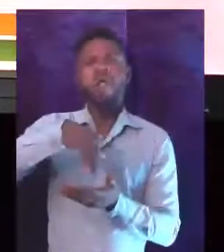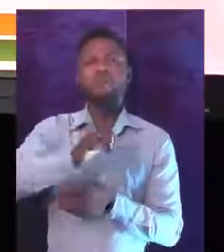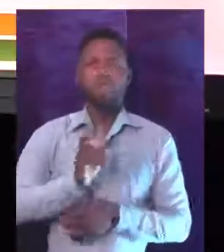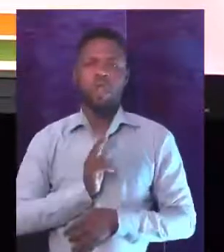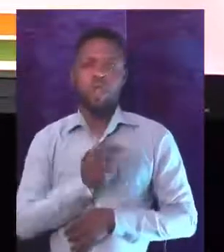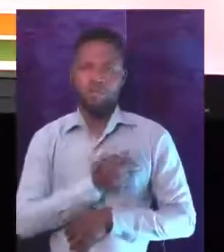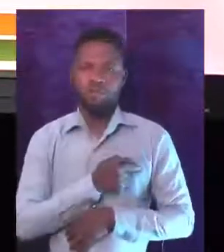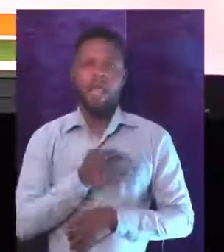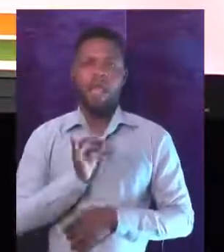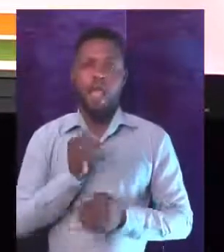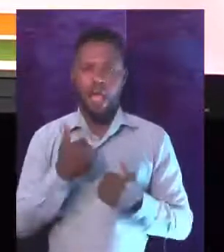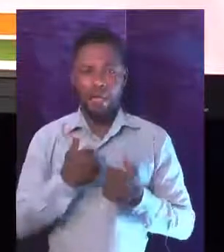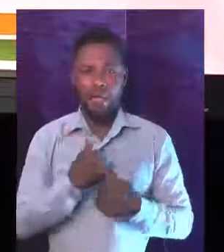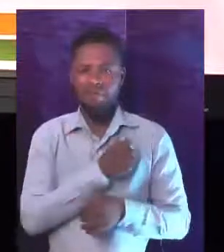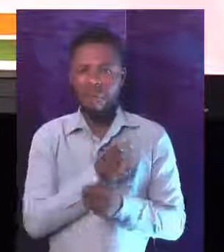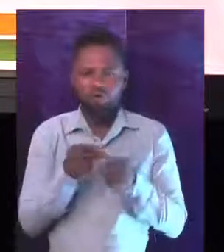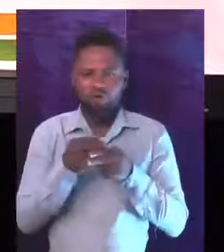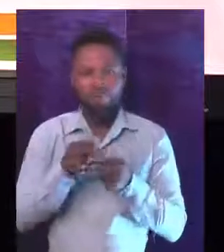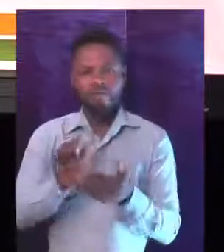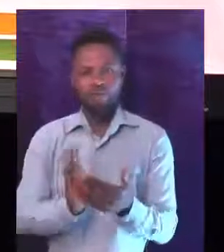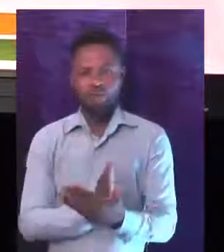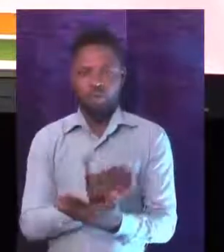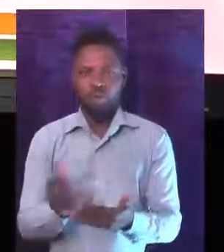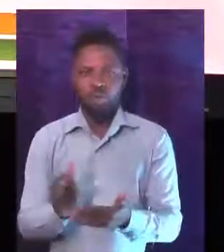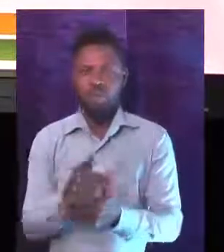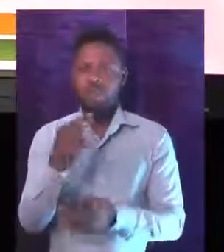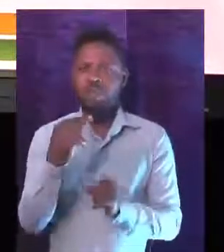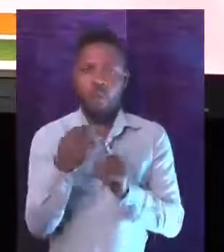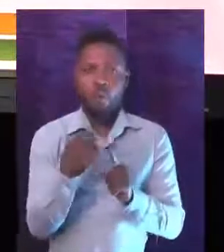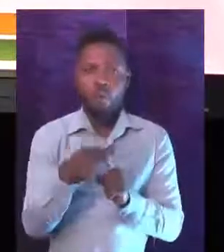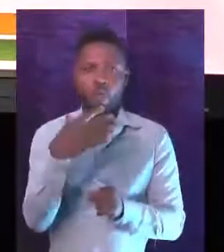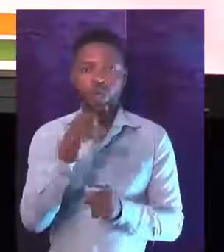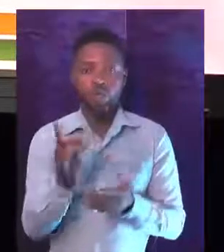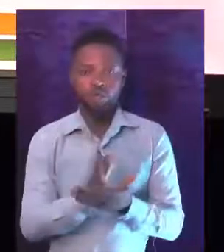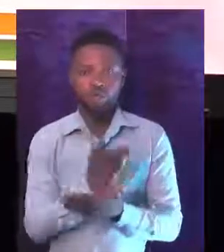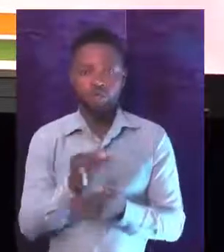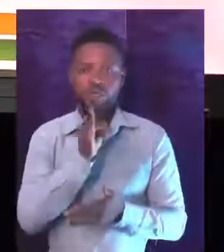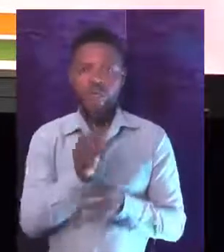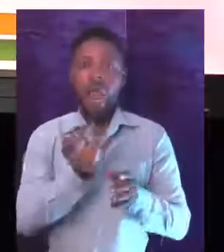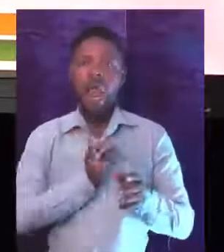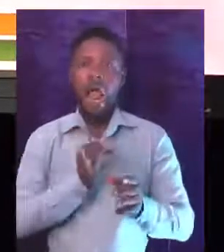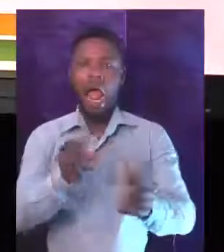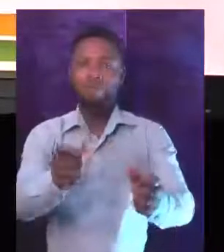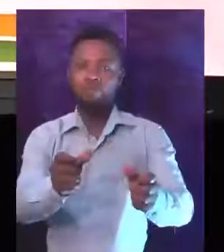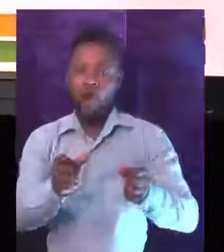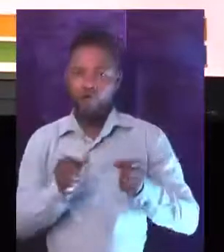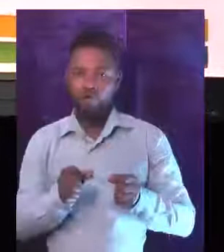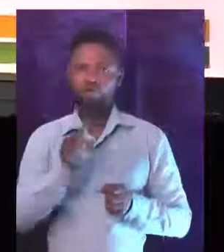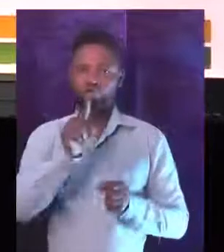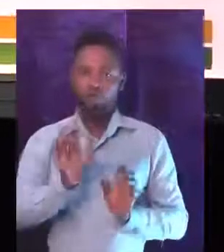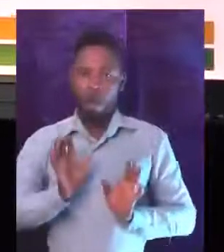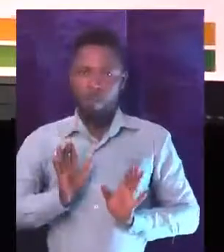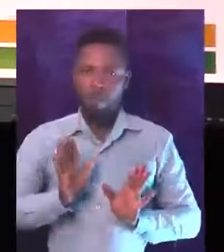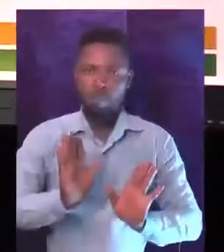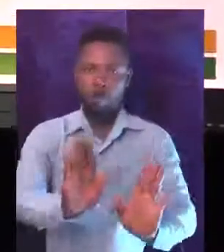confusion for you, I have just a short song. The words of the song is this: I pull,